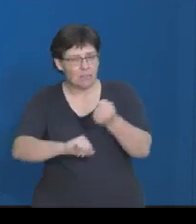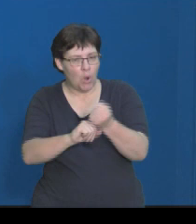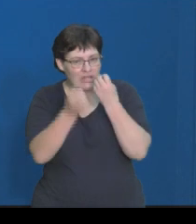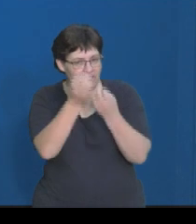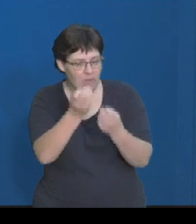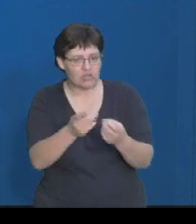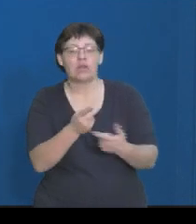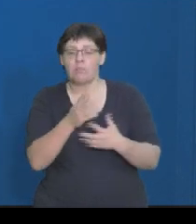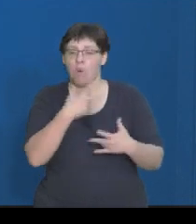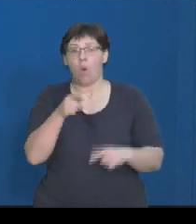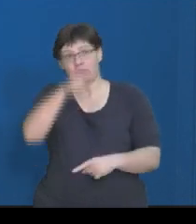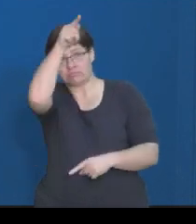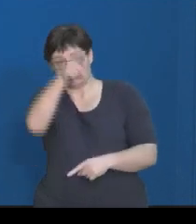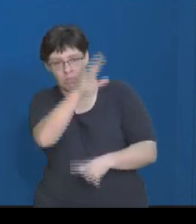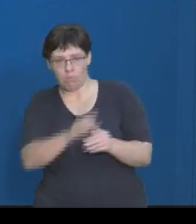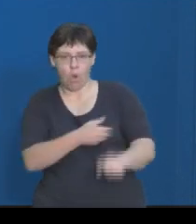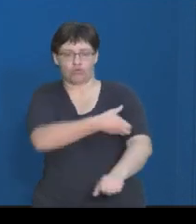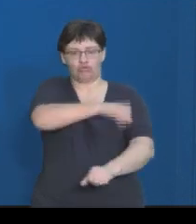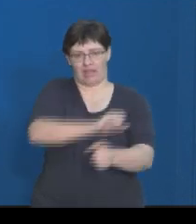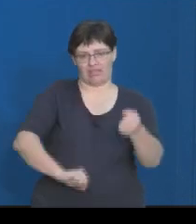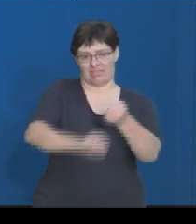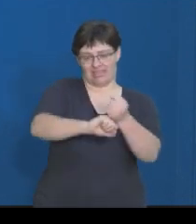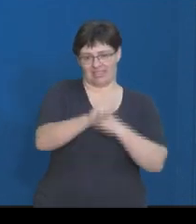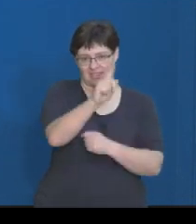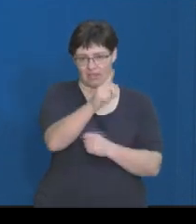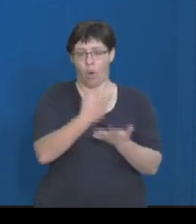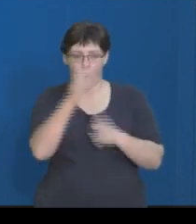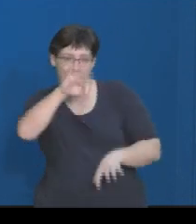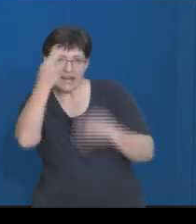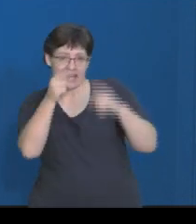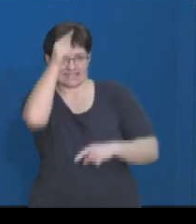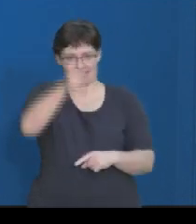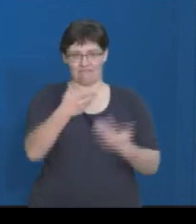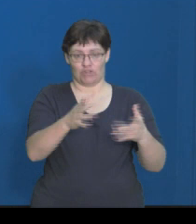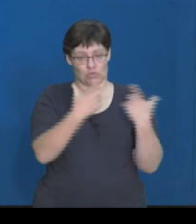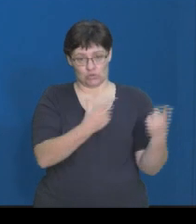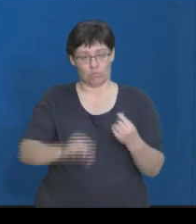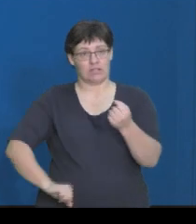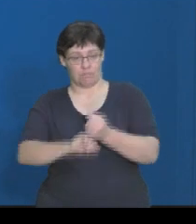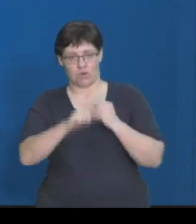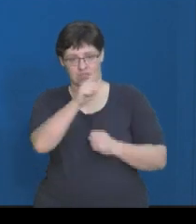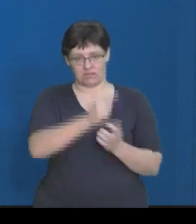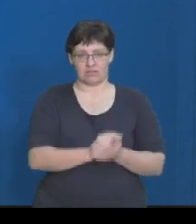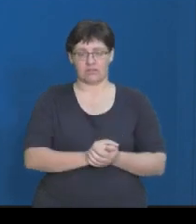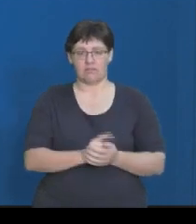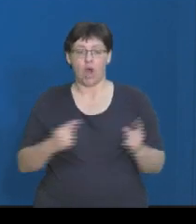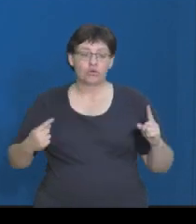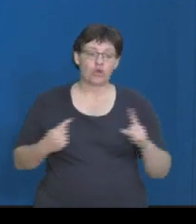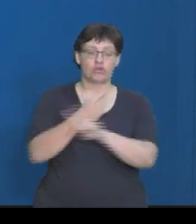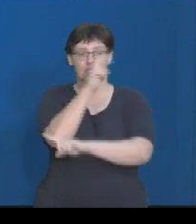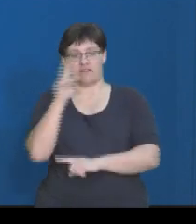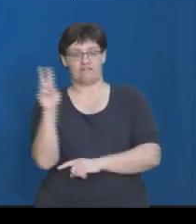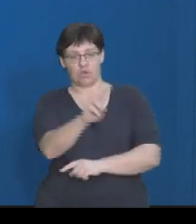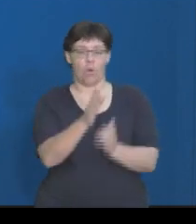information to strengthen the discussion or the analysis that you have made in the essay. Right? A contradictory viewpoint